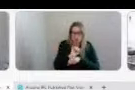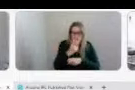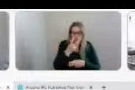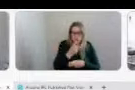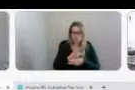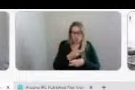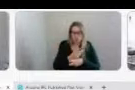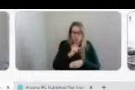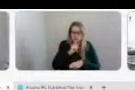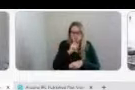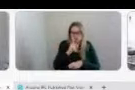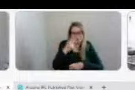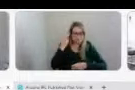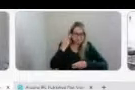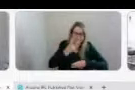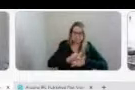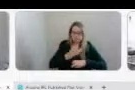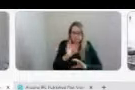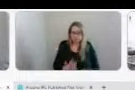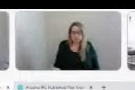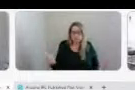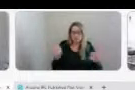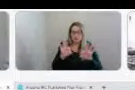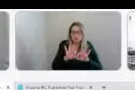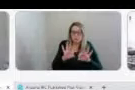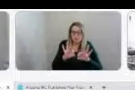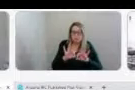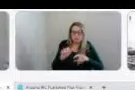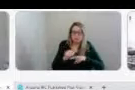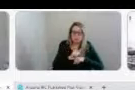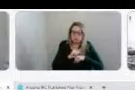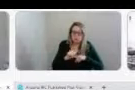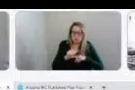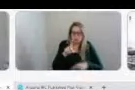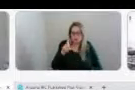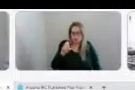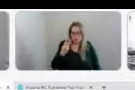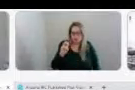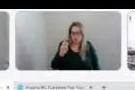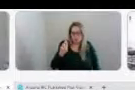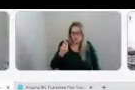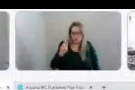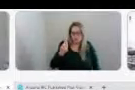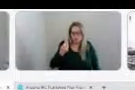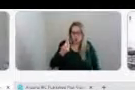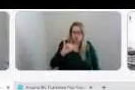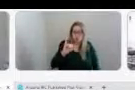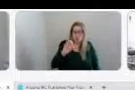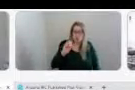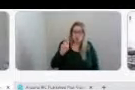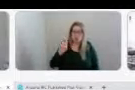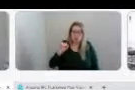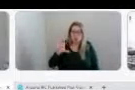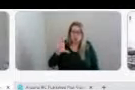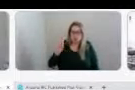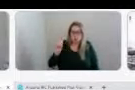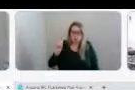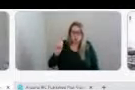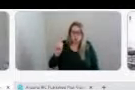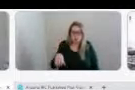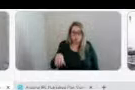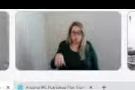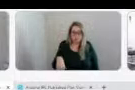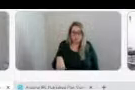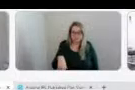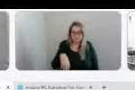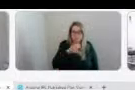this very very difficult and important endeavor i am deborah mcewen from rio rico uh down in santa